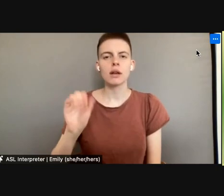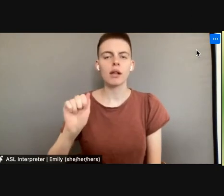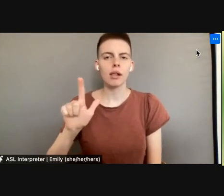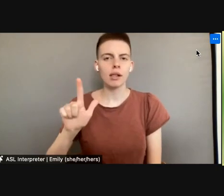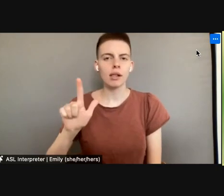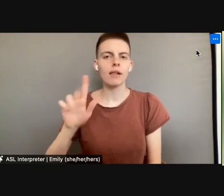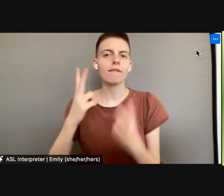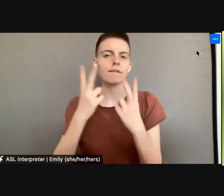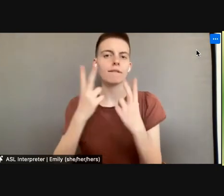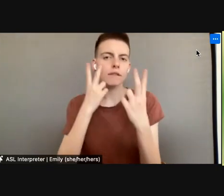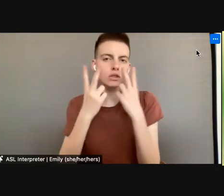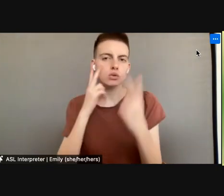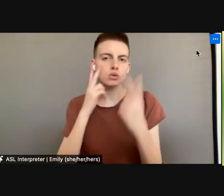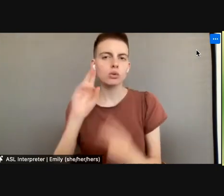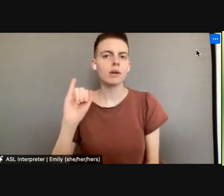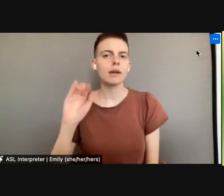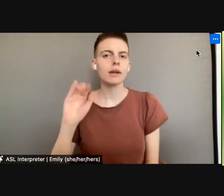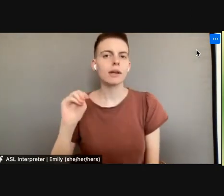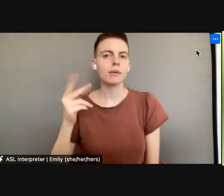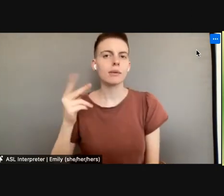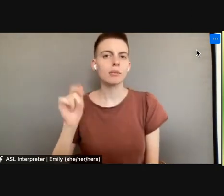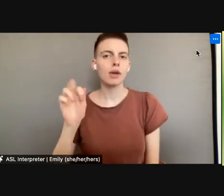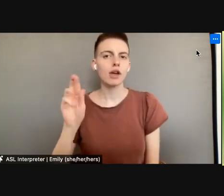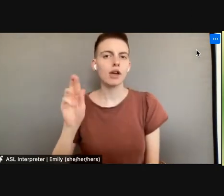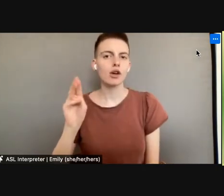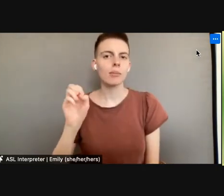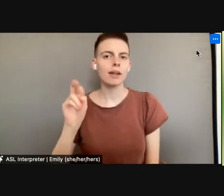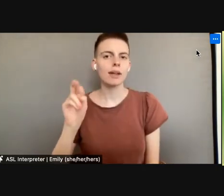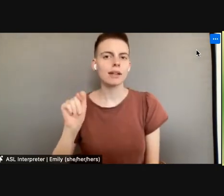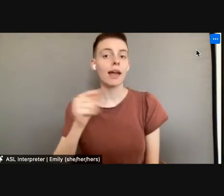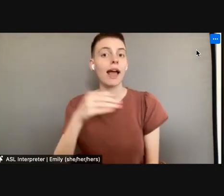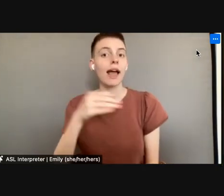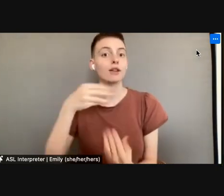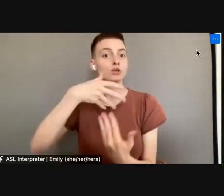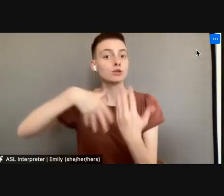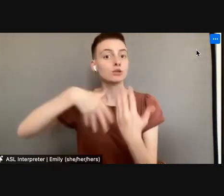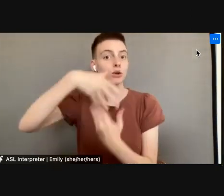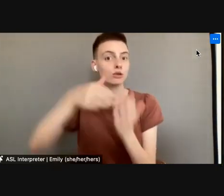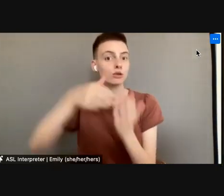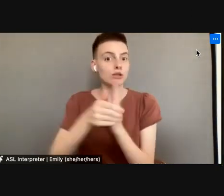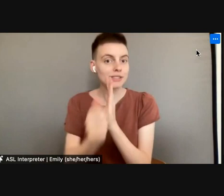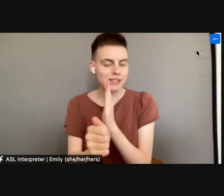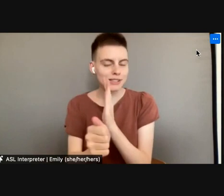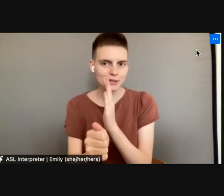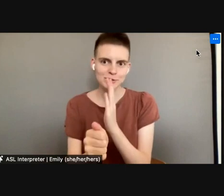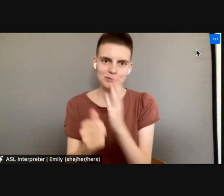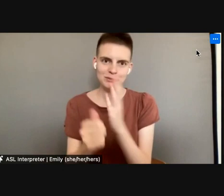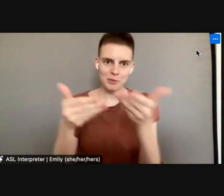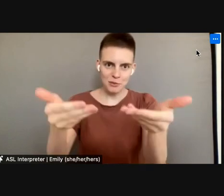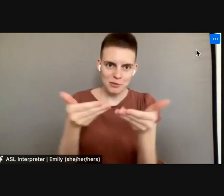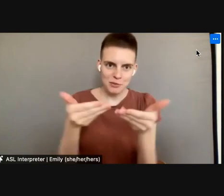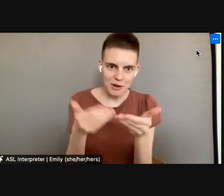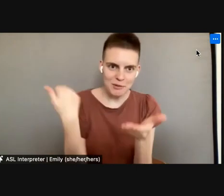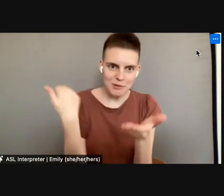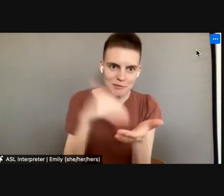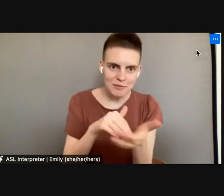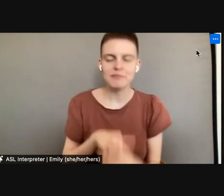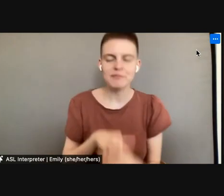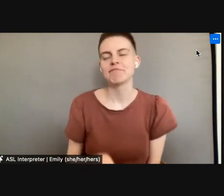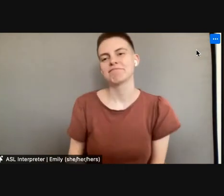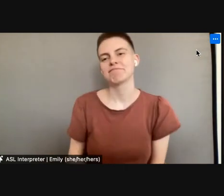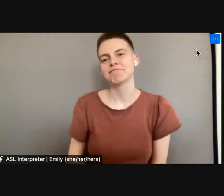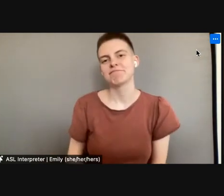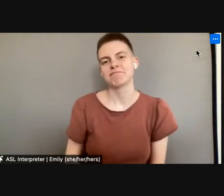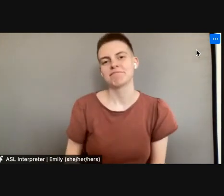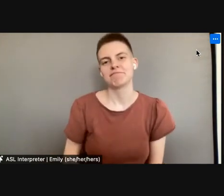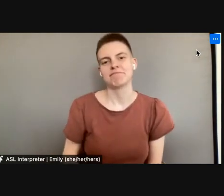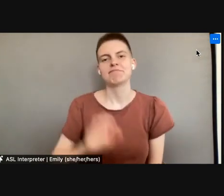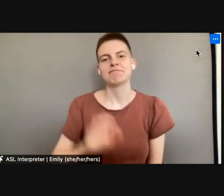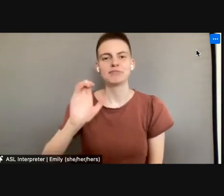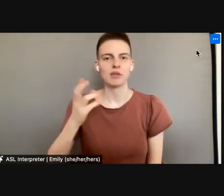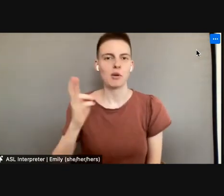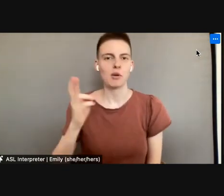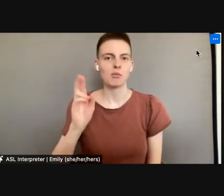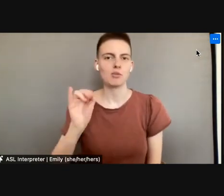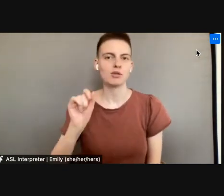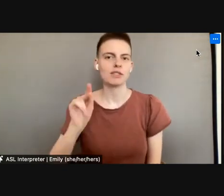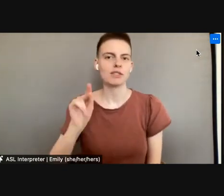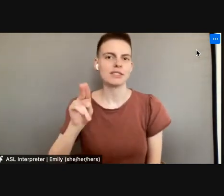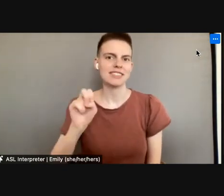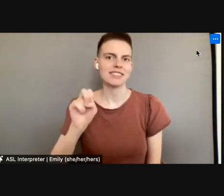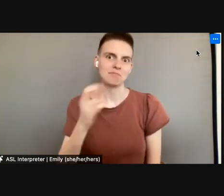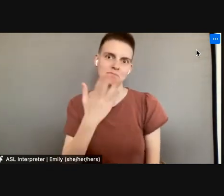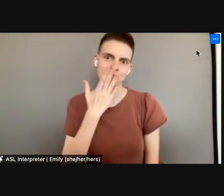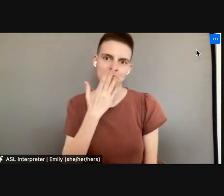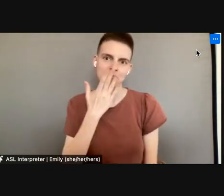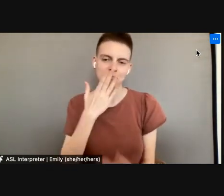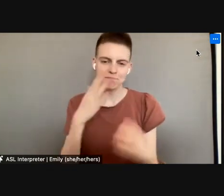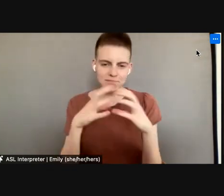forward to today. Welcome again. Thank you. Thank you so much. I'm really happy to be here. And welcome